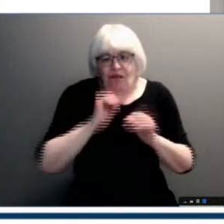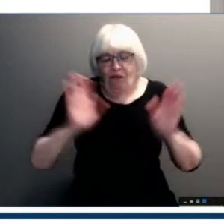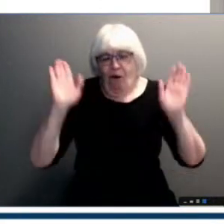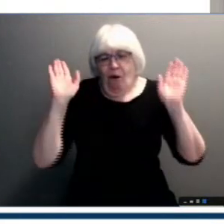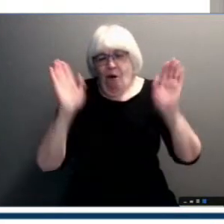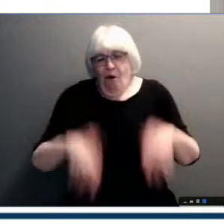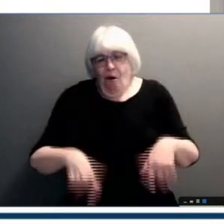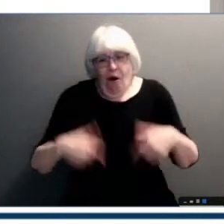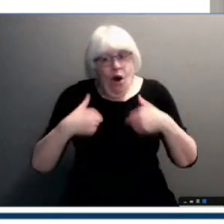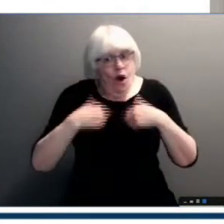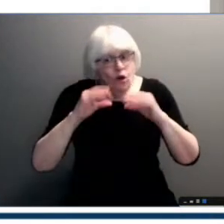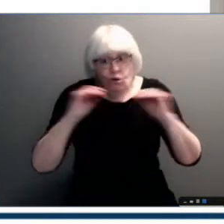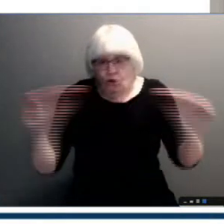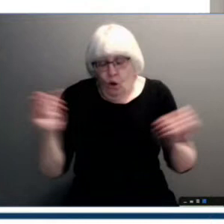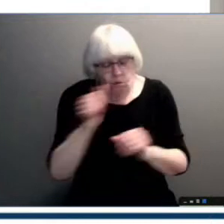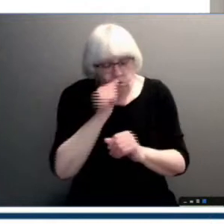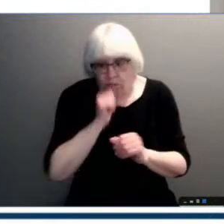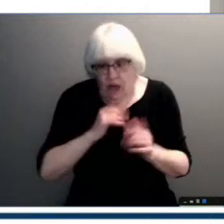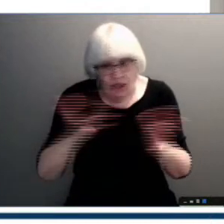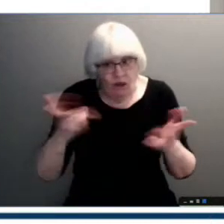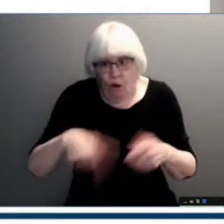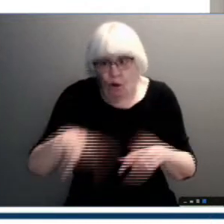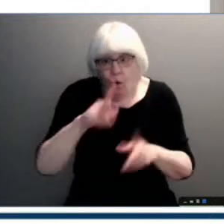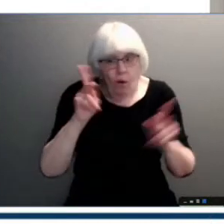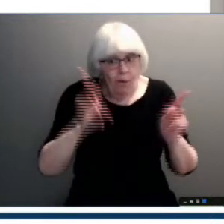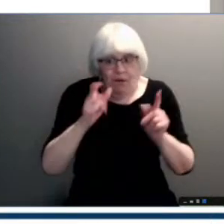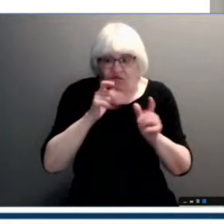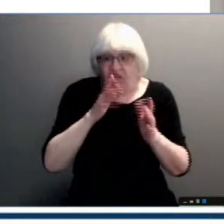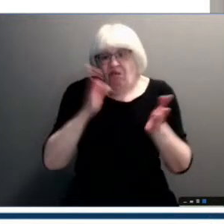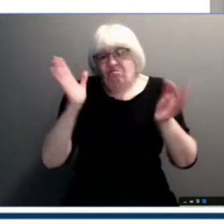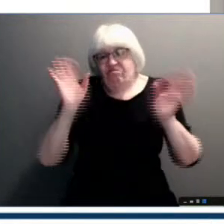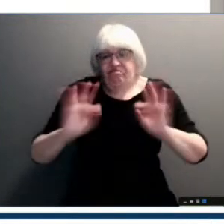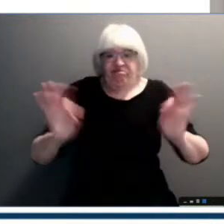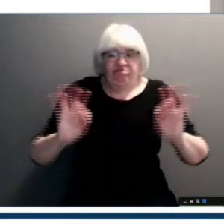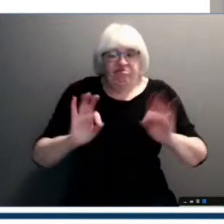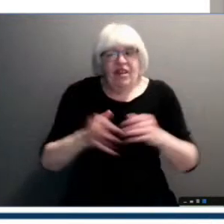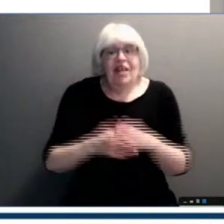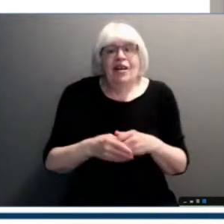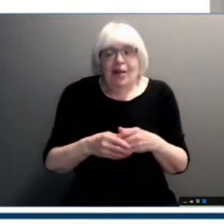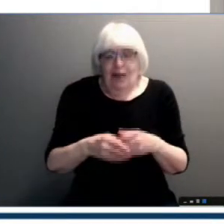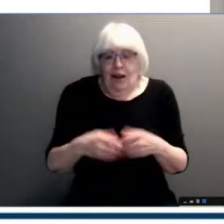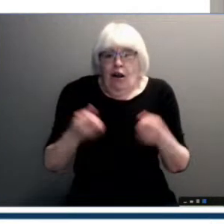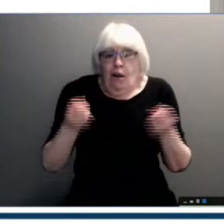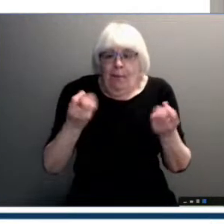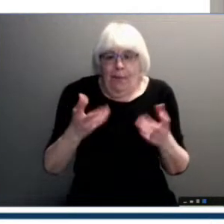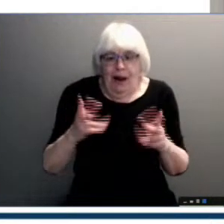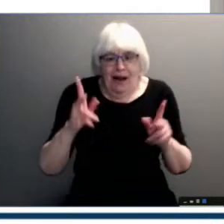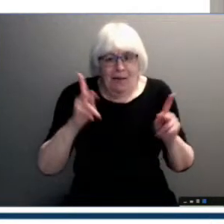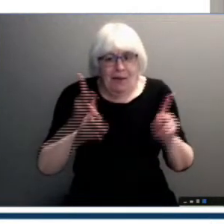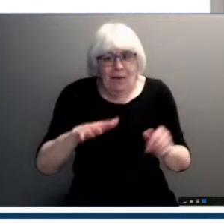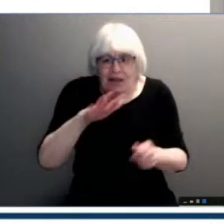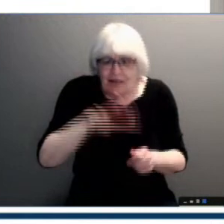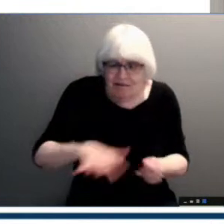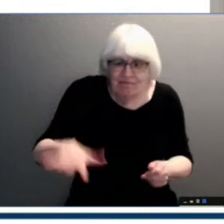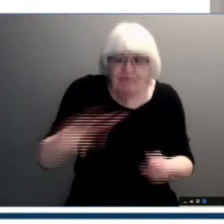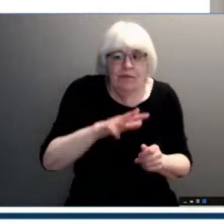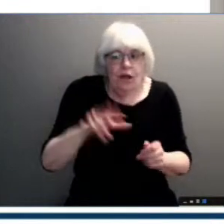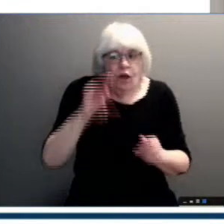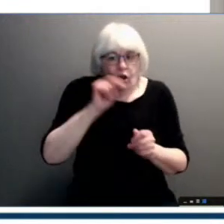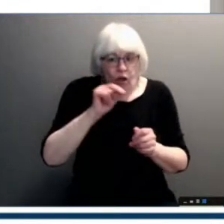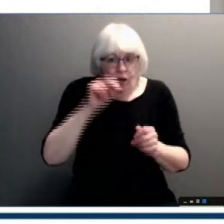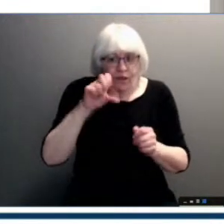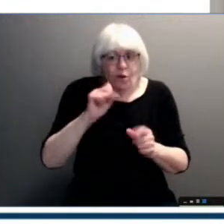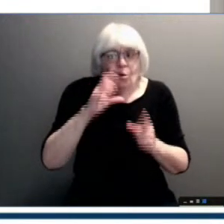that for each of them, there are many, many more Nova Scotians dealing with the mental impact of COVID. And I can assure